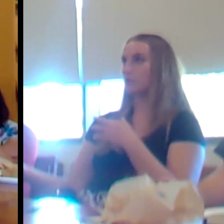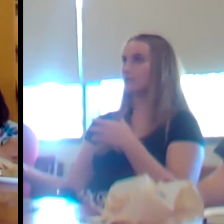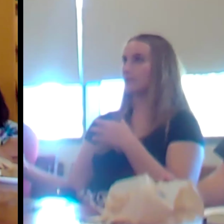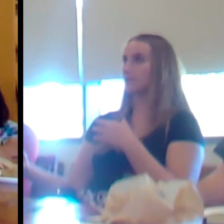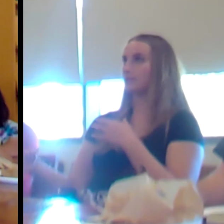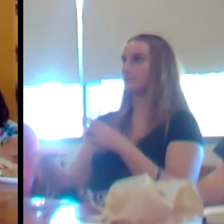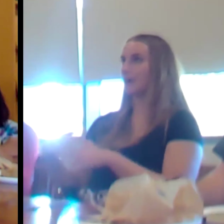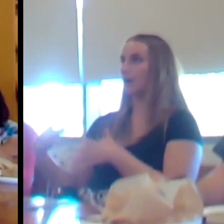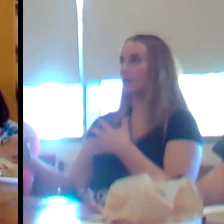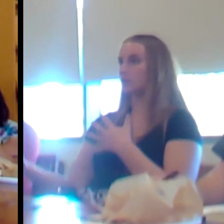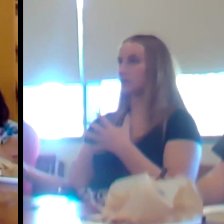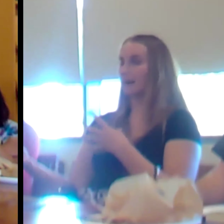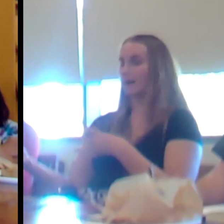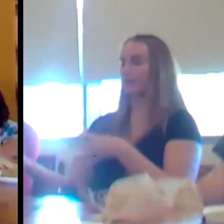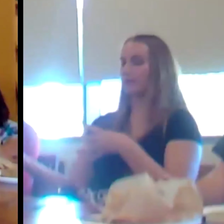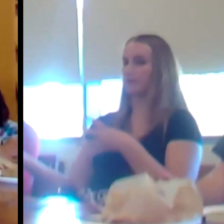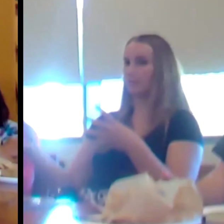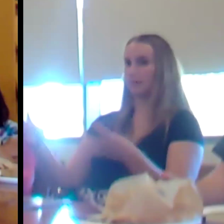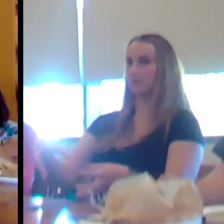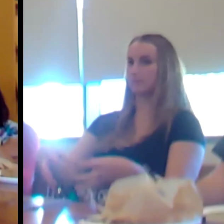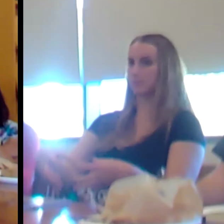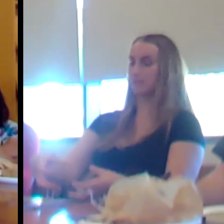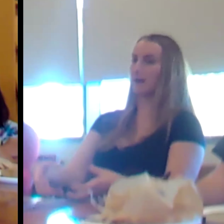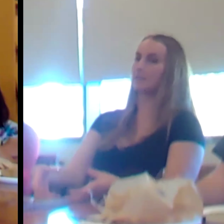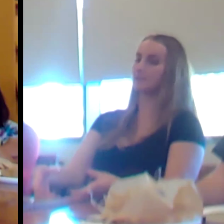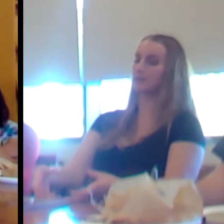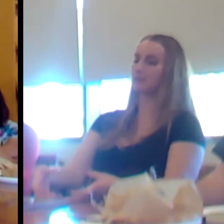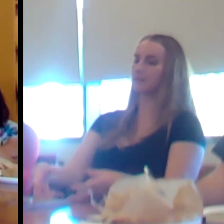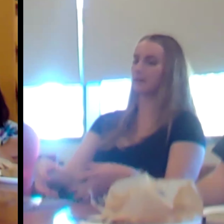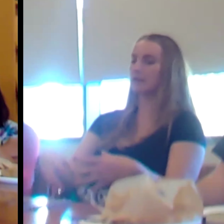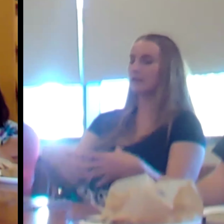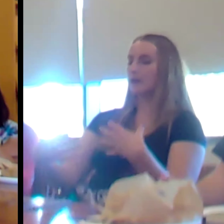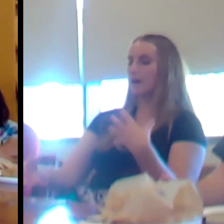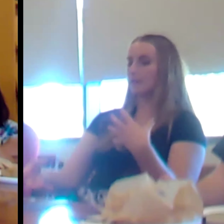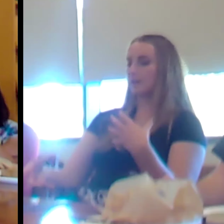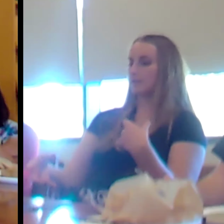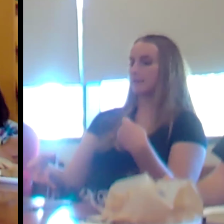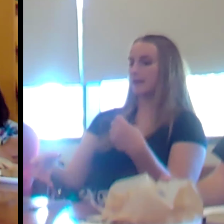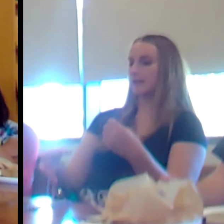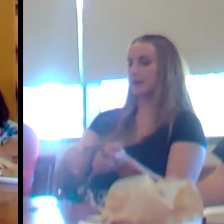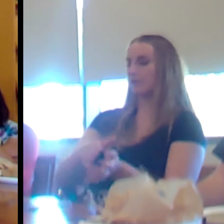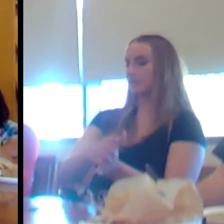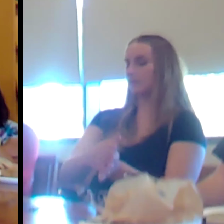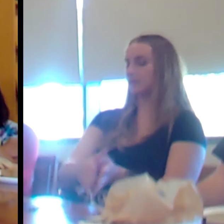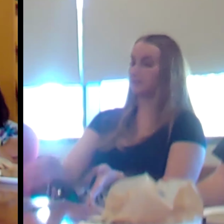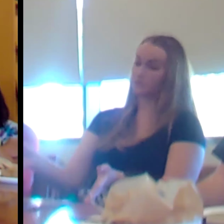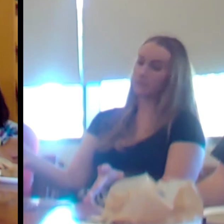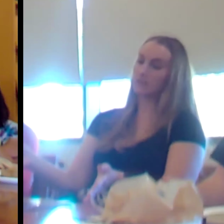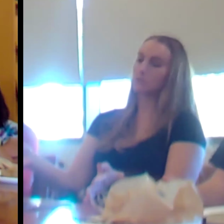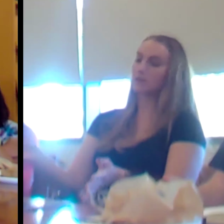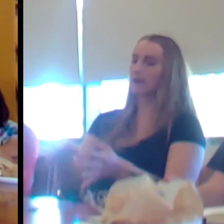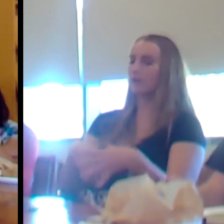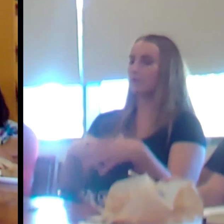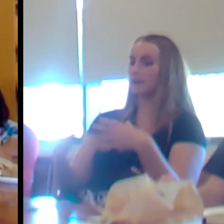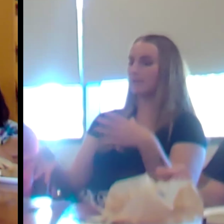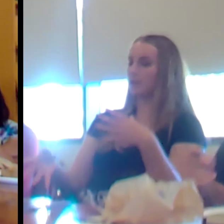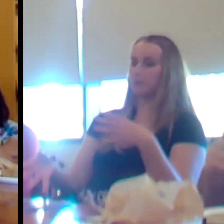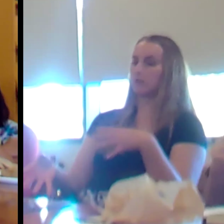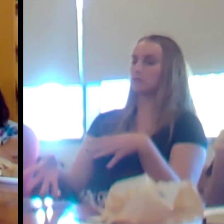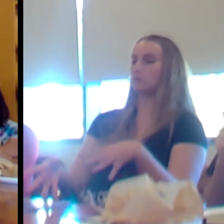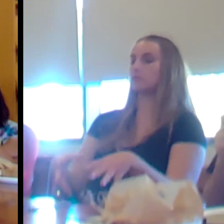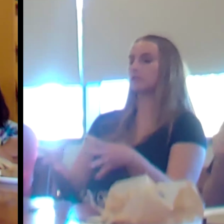people with more of a biology background coming into more of the mathy stuff, like how they understand how the statistical tests work,